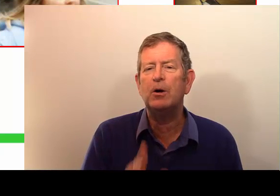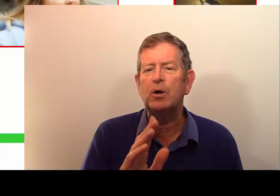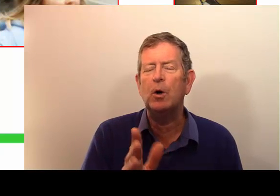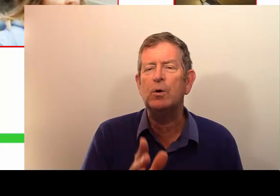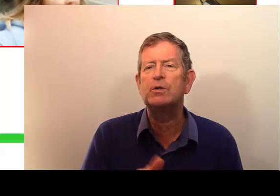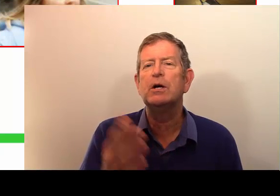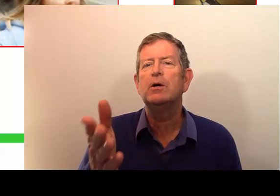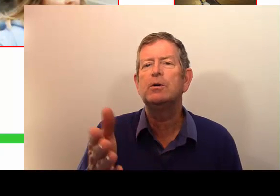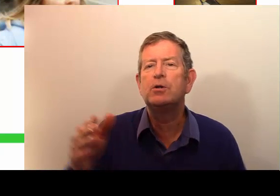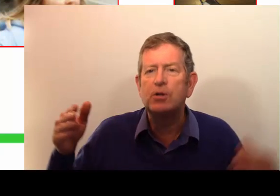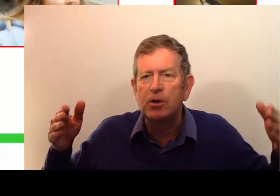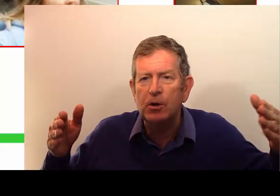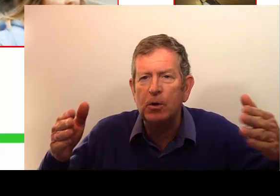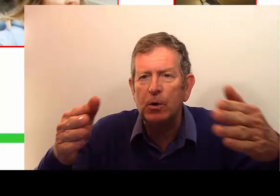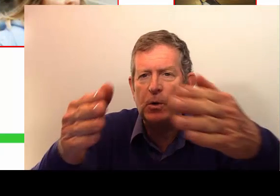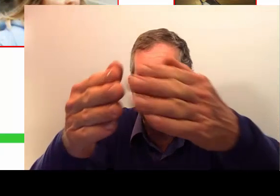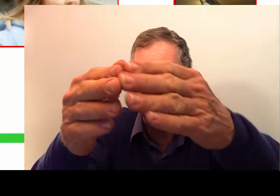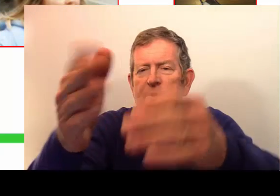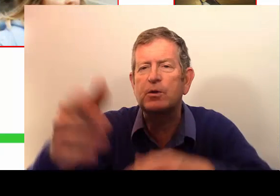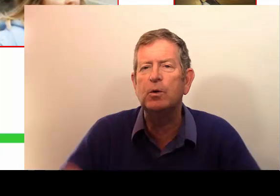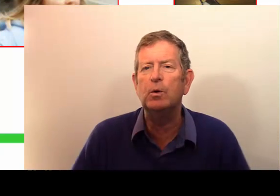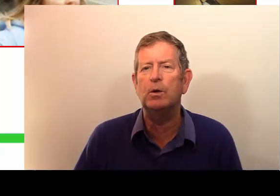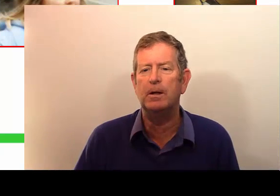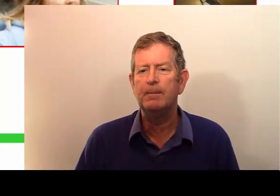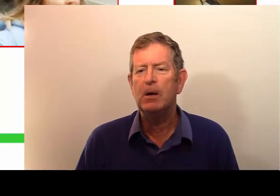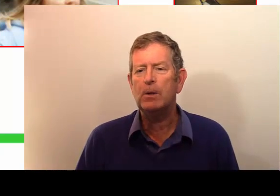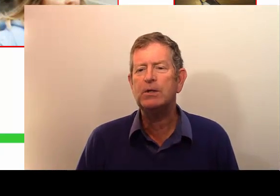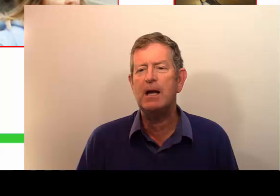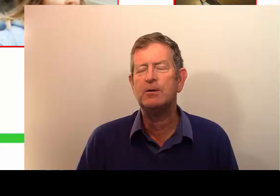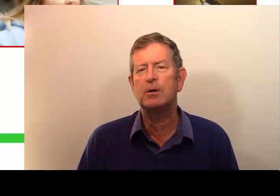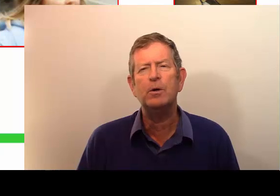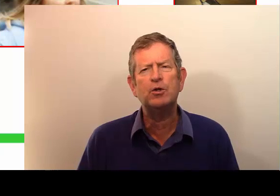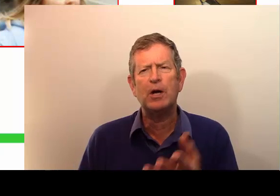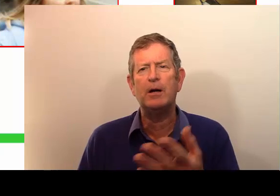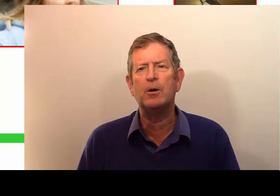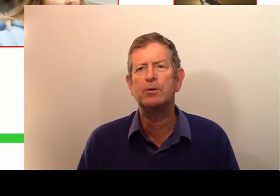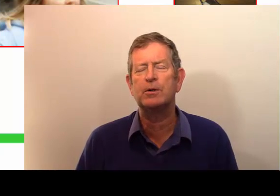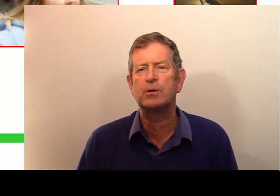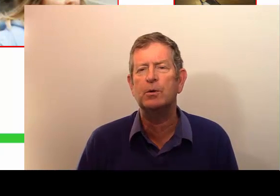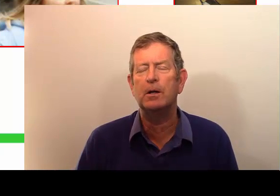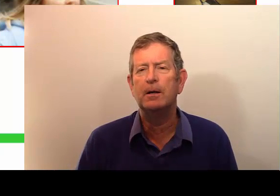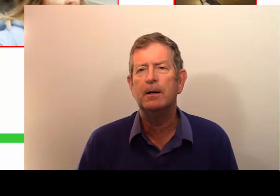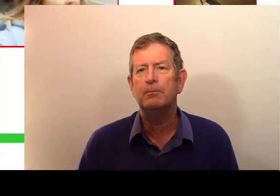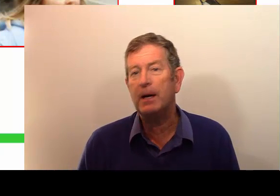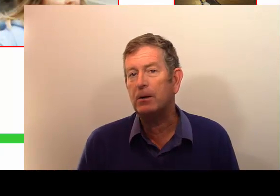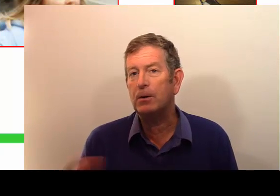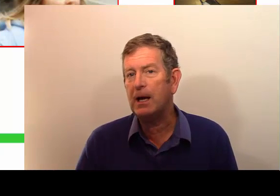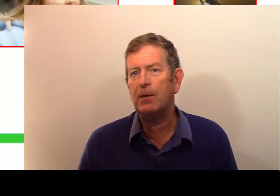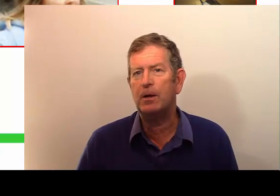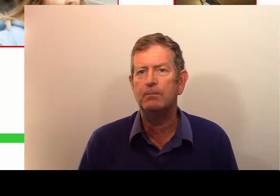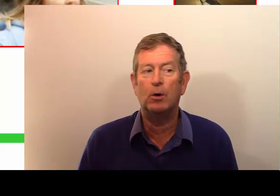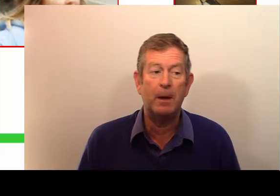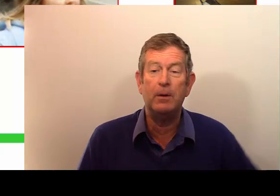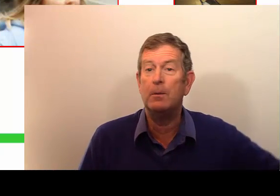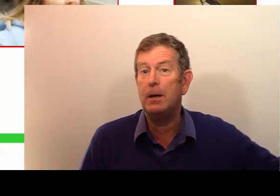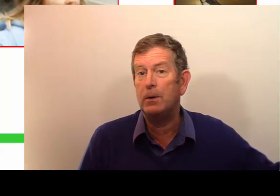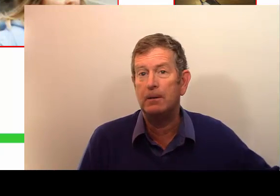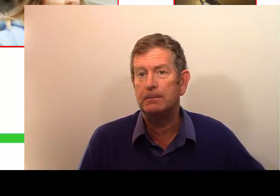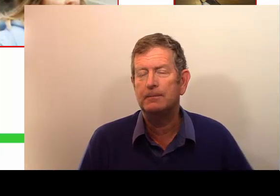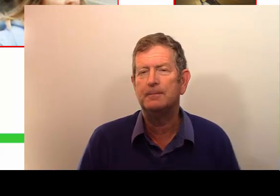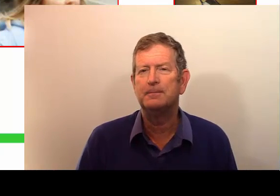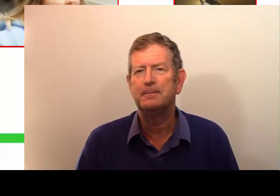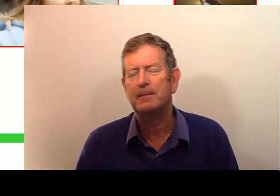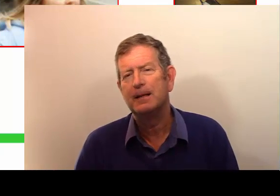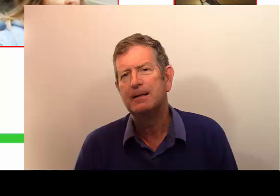Which child goes to school? What's the answer? Which child goes to school? Michael or Kathy? Or maybe the